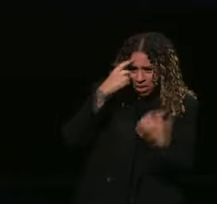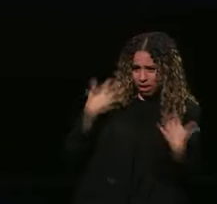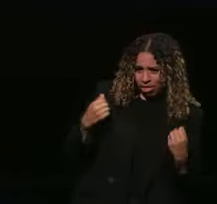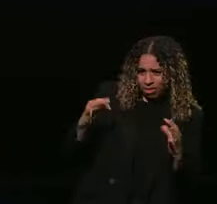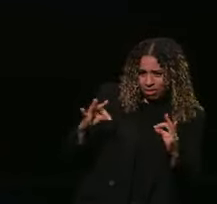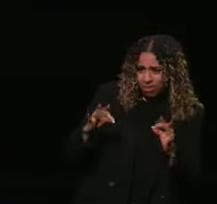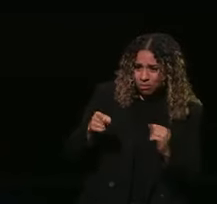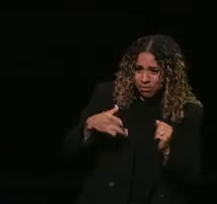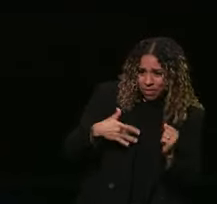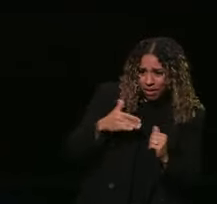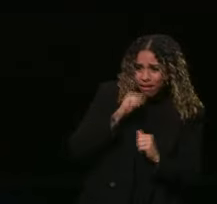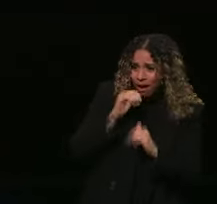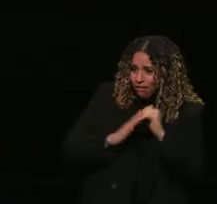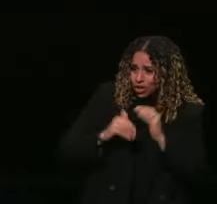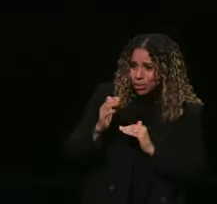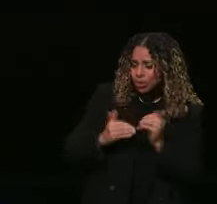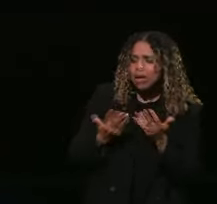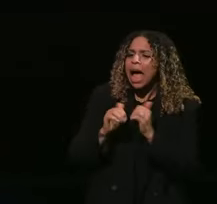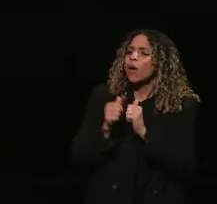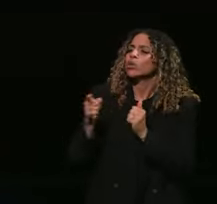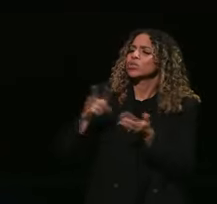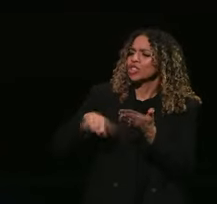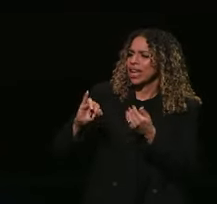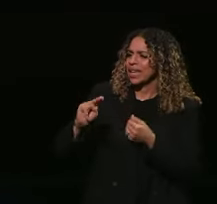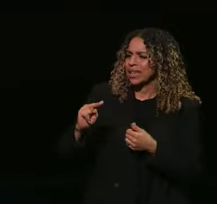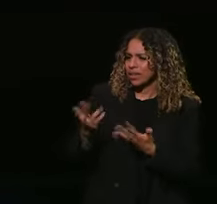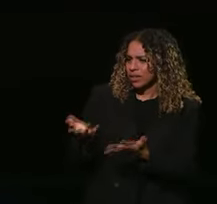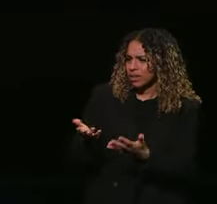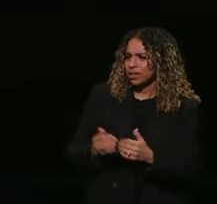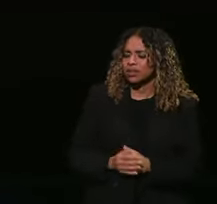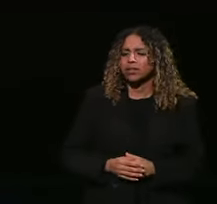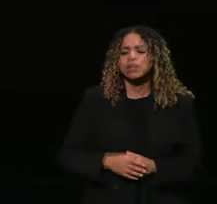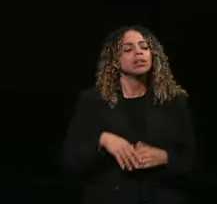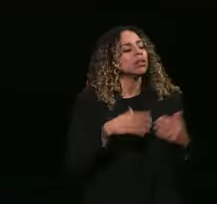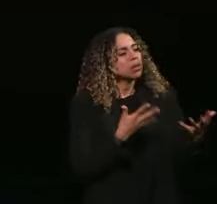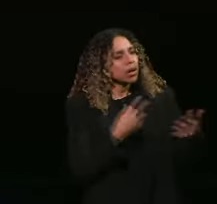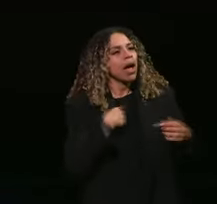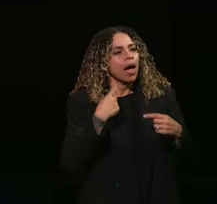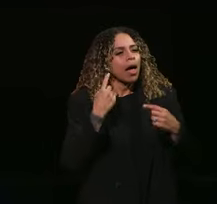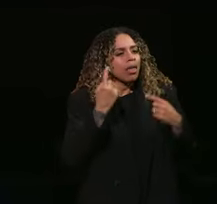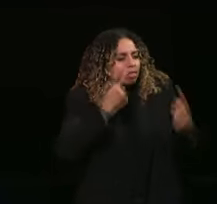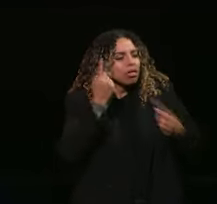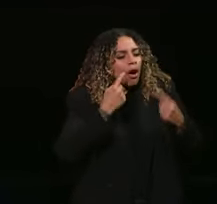uncomfortable? I mean, I thought about all those issues